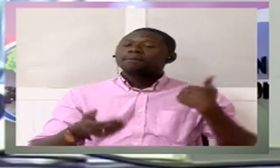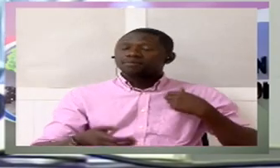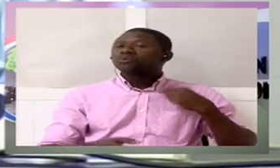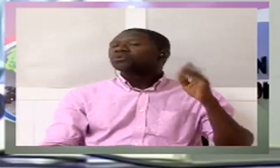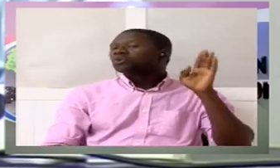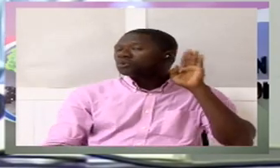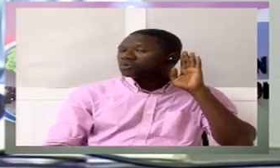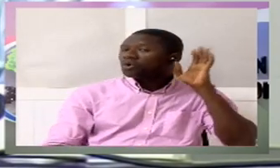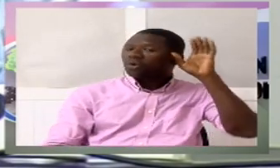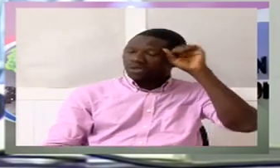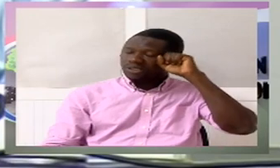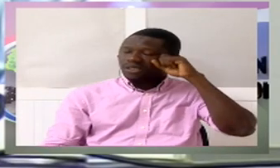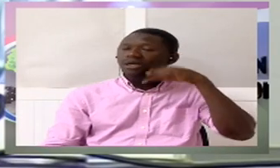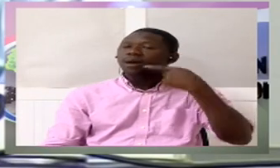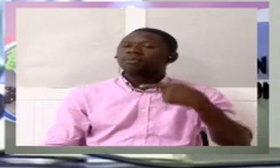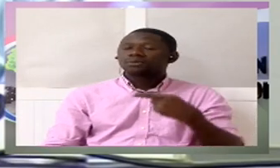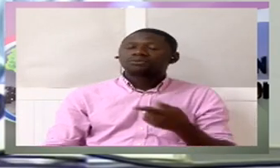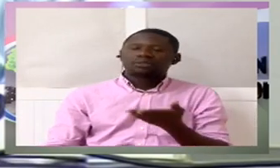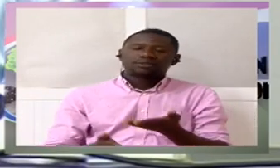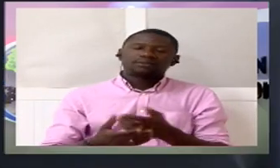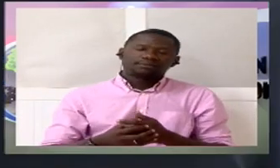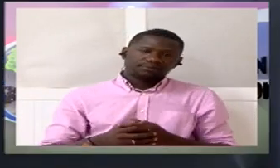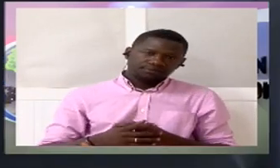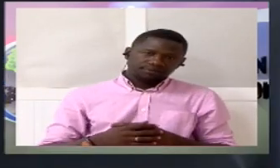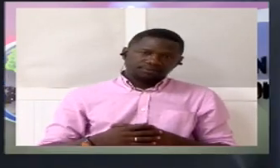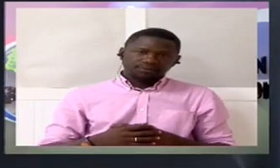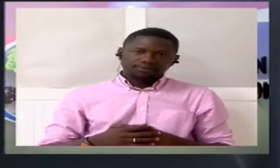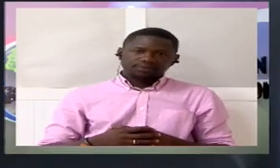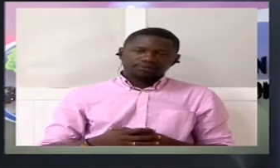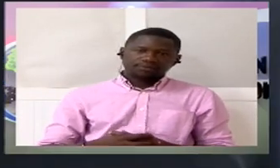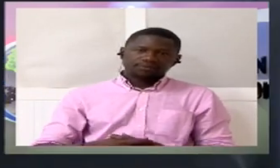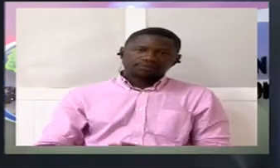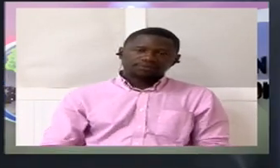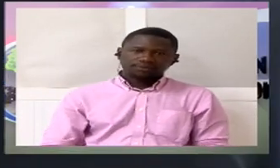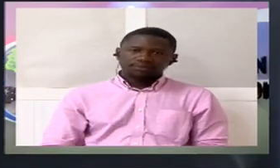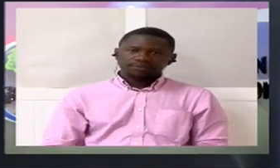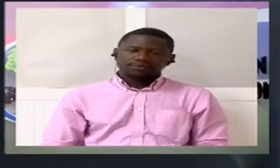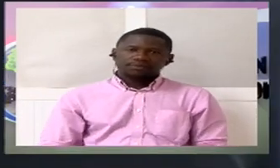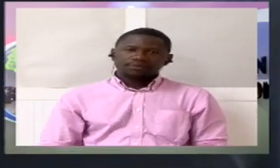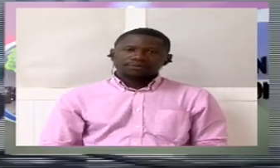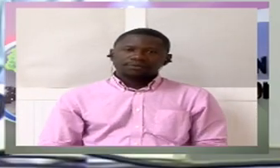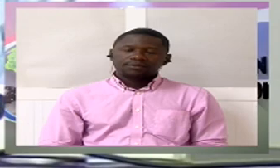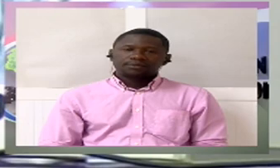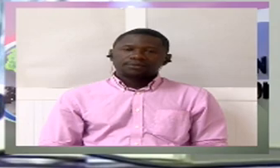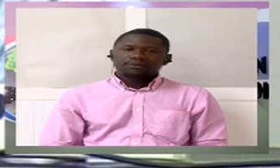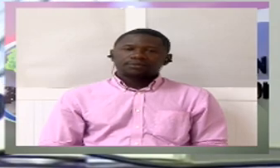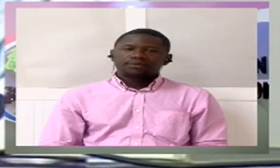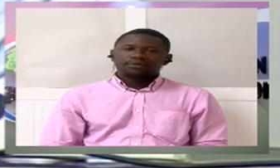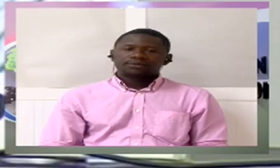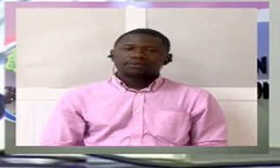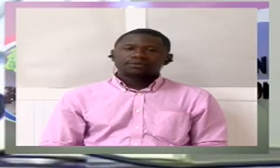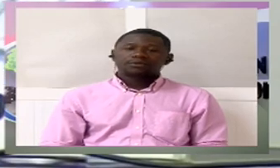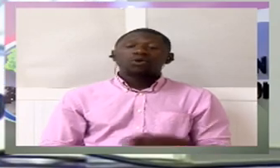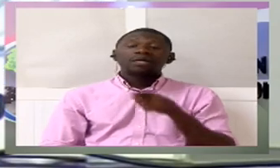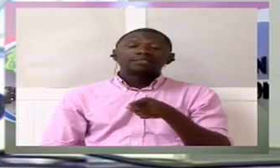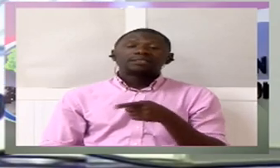komo wulindi le drom pour wairi jang sedaro le bekerim pour ko dolu si banke molu ya faham. While this is a